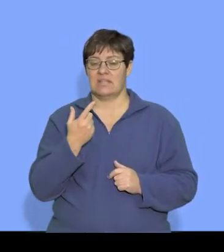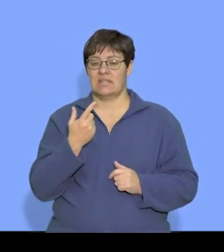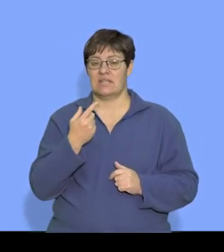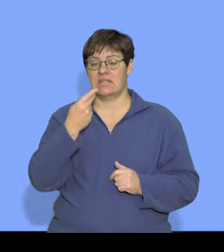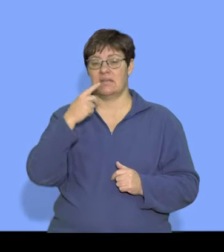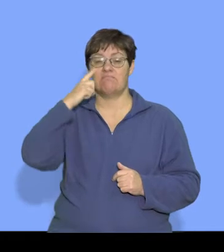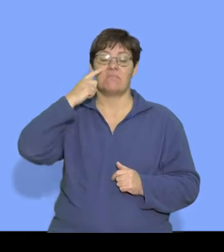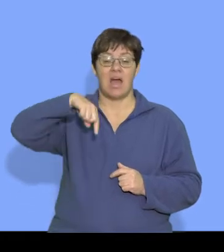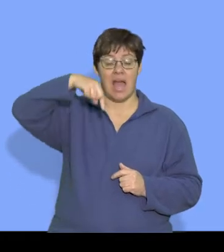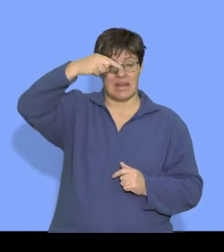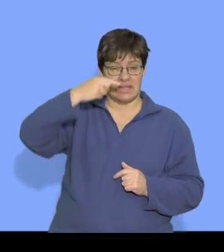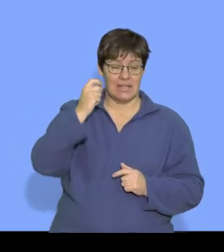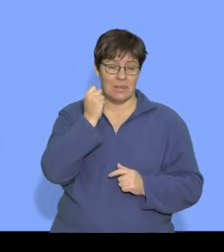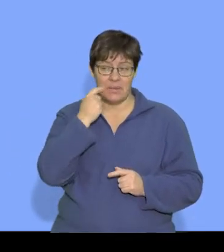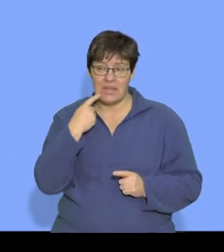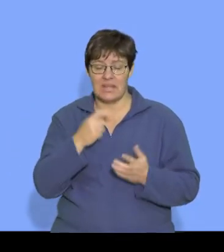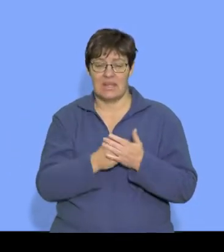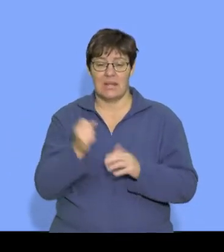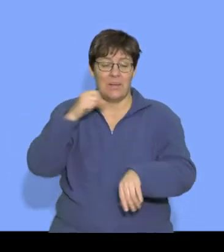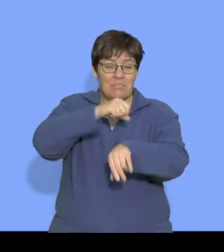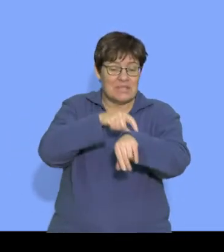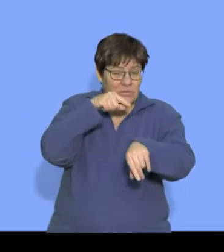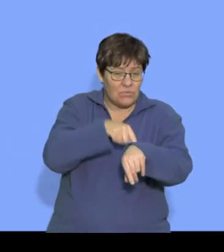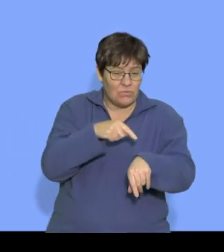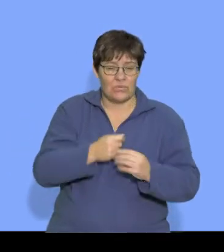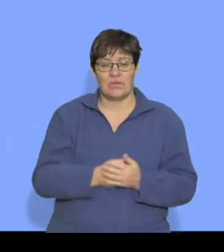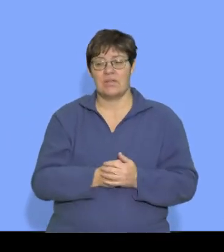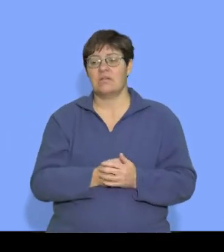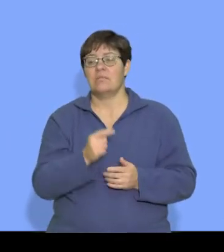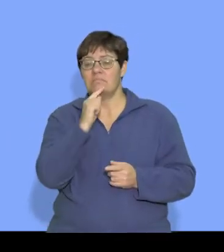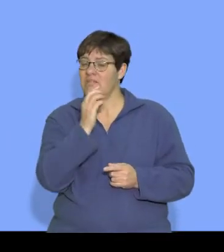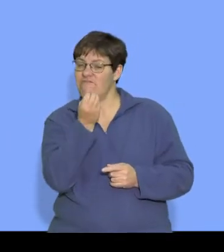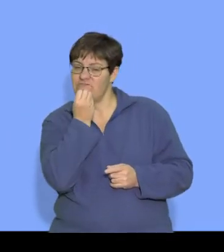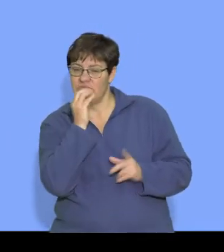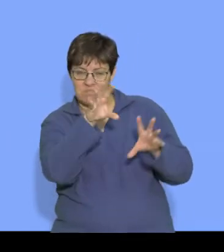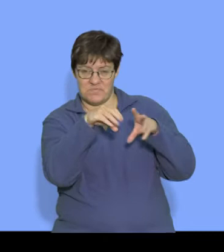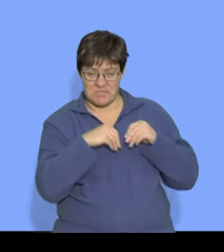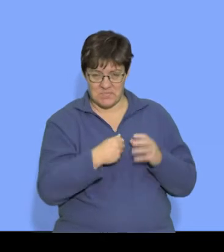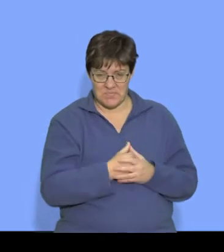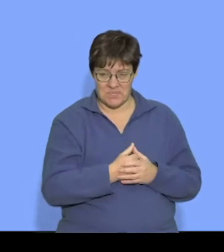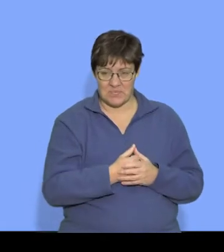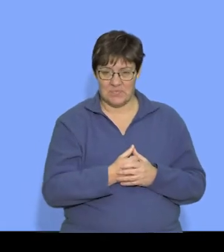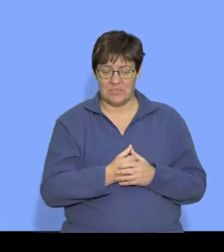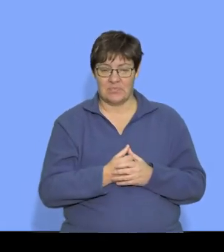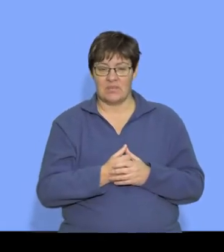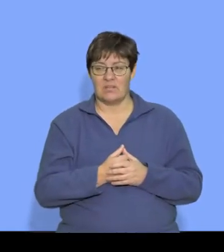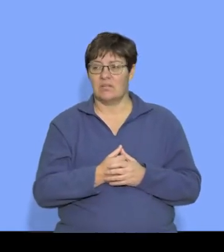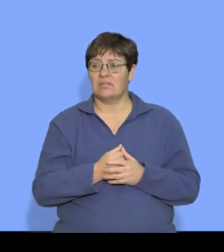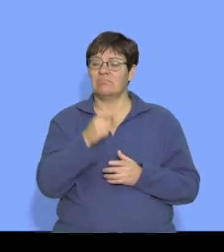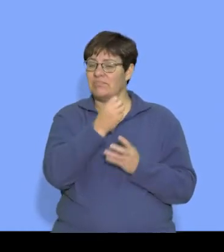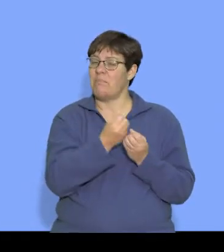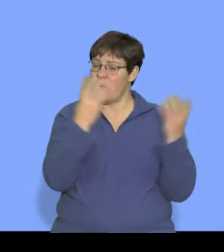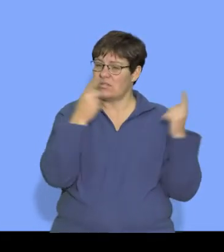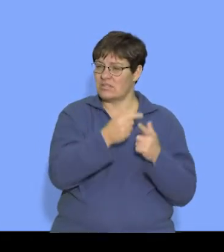honeybees, mosquitoes, and you know that what they do. These exhibit that mode of food intake. So essentially,